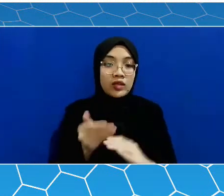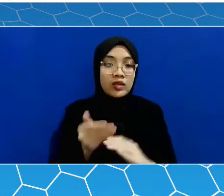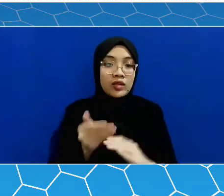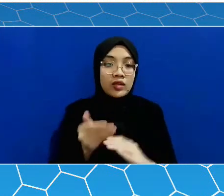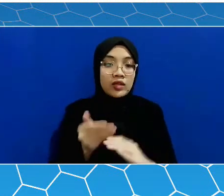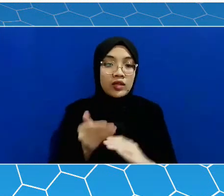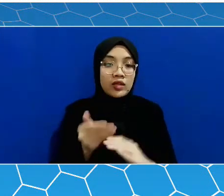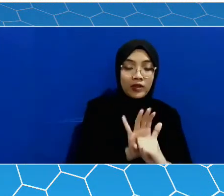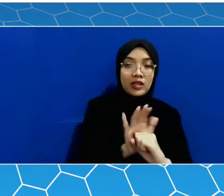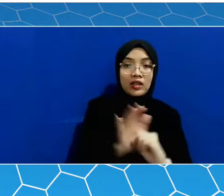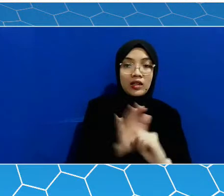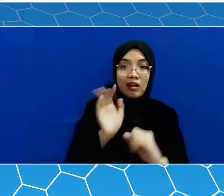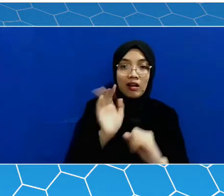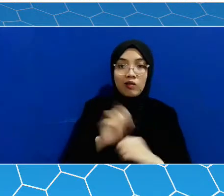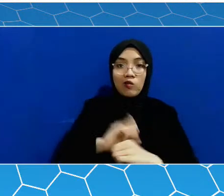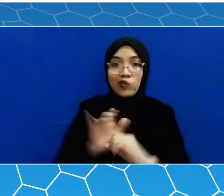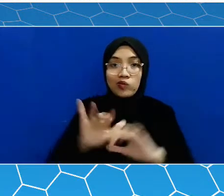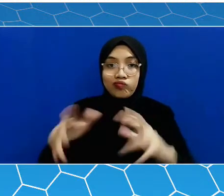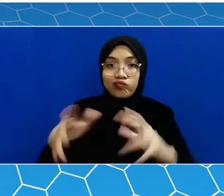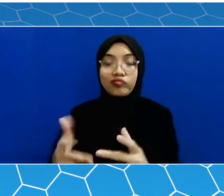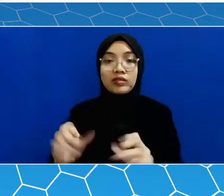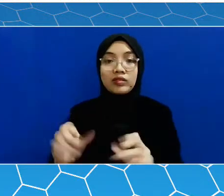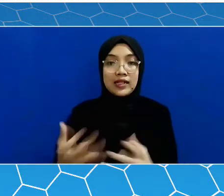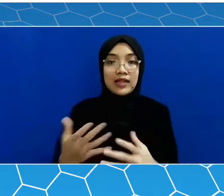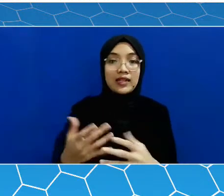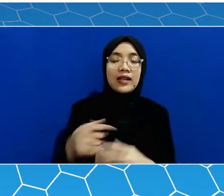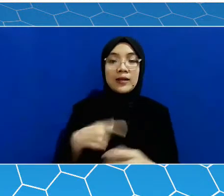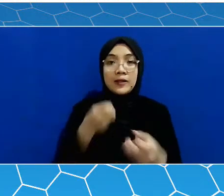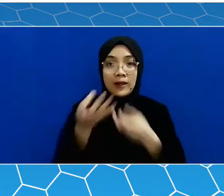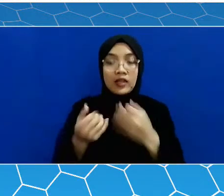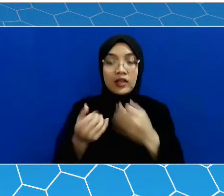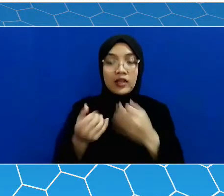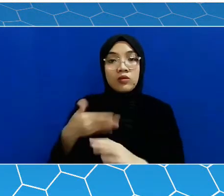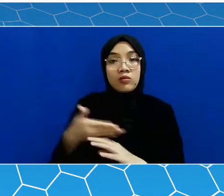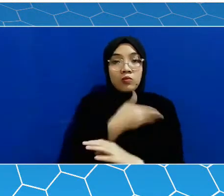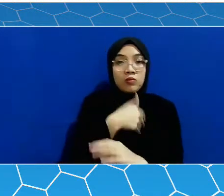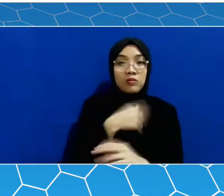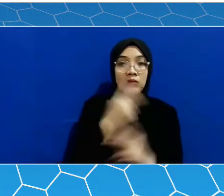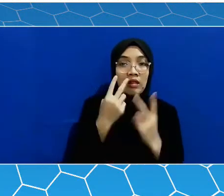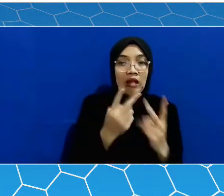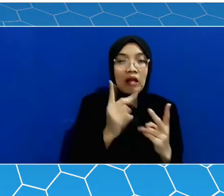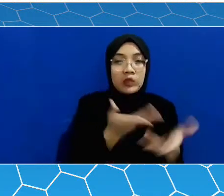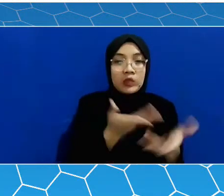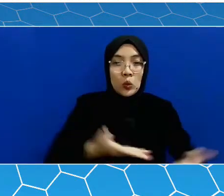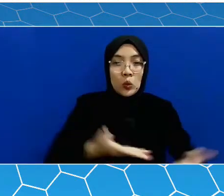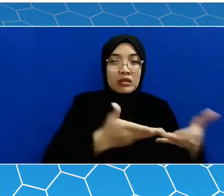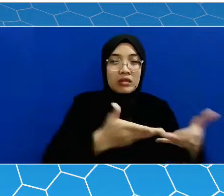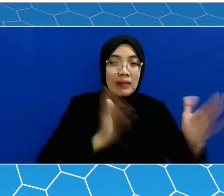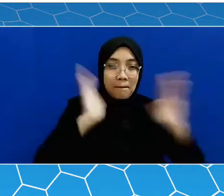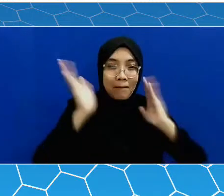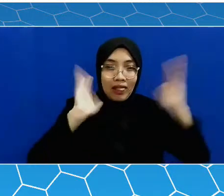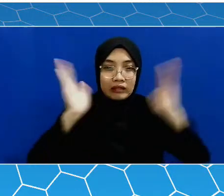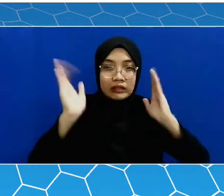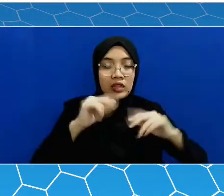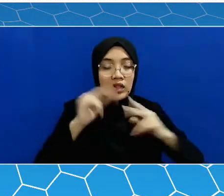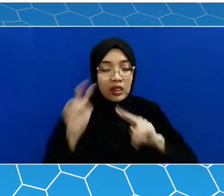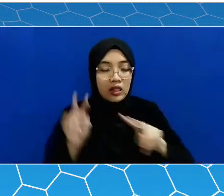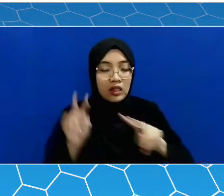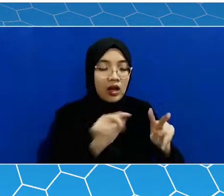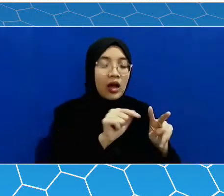If we see that, I think in Malaysia, I think when we started the COVID declaration somewhere in